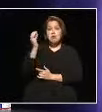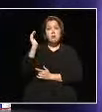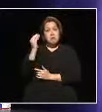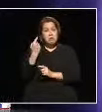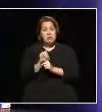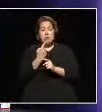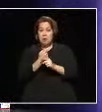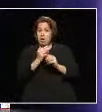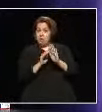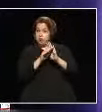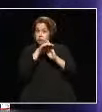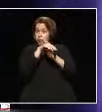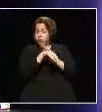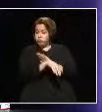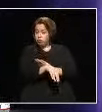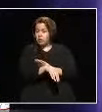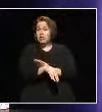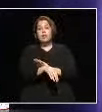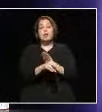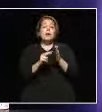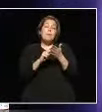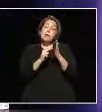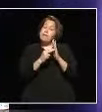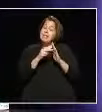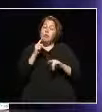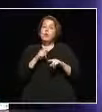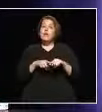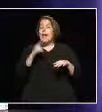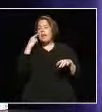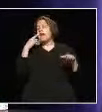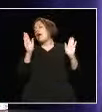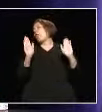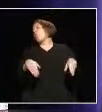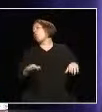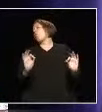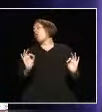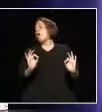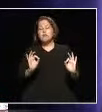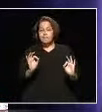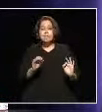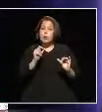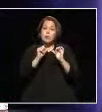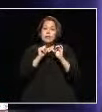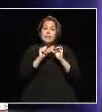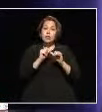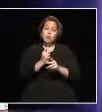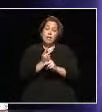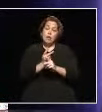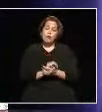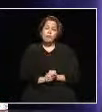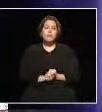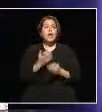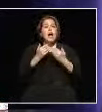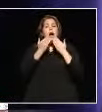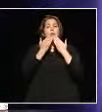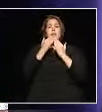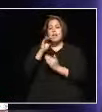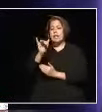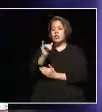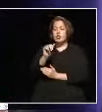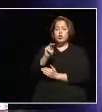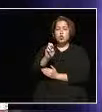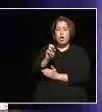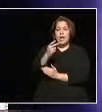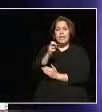direction, but it also means that we can't let up, and we have to continue to do the things that we're doing. Let me thank Jane Hartman for